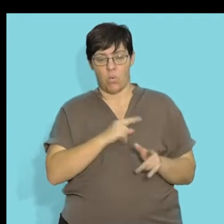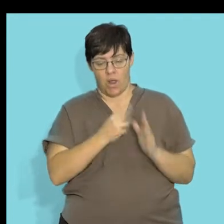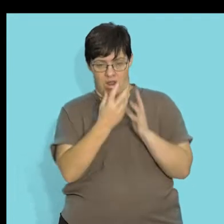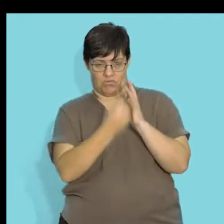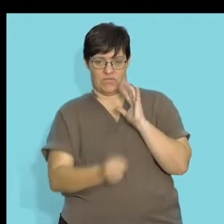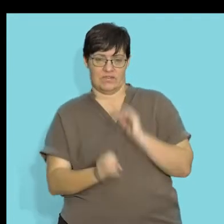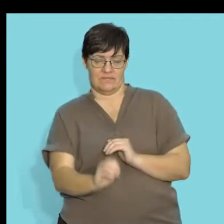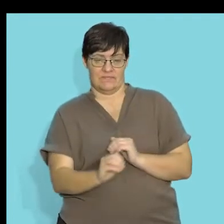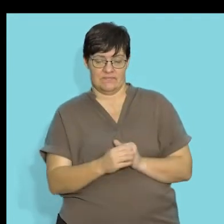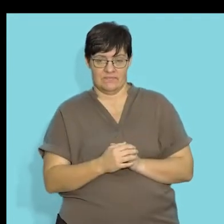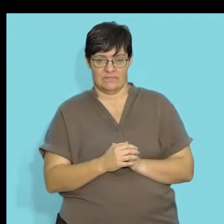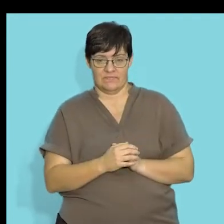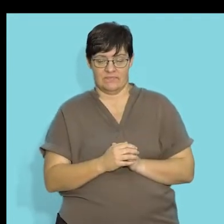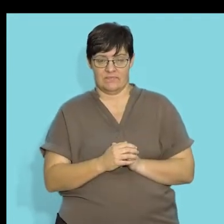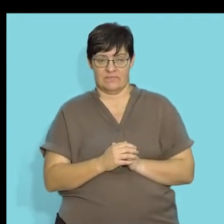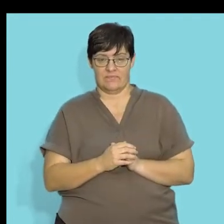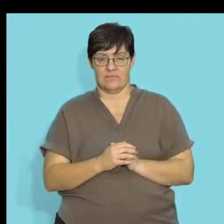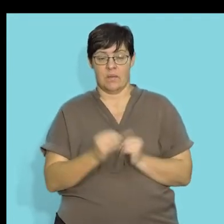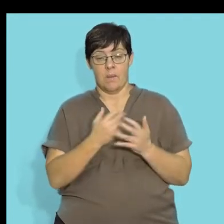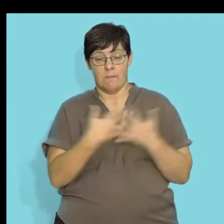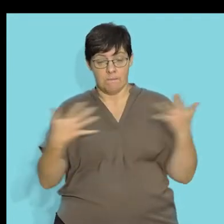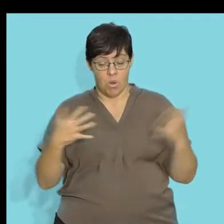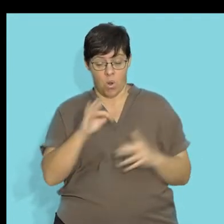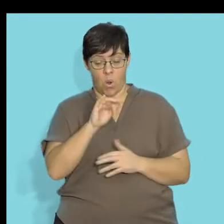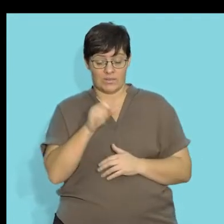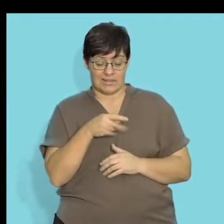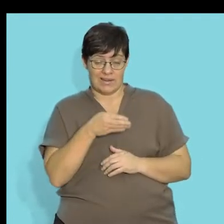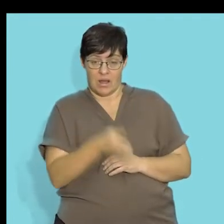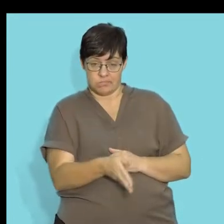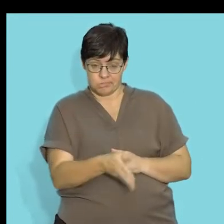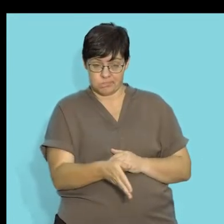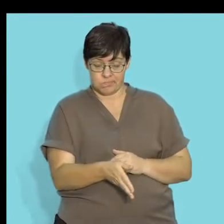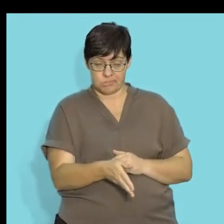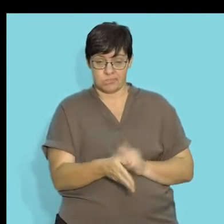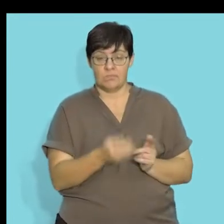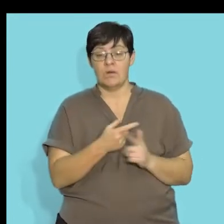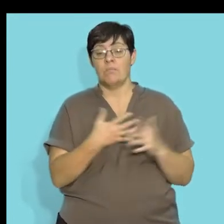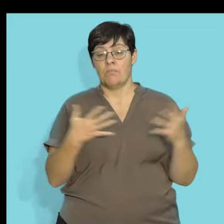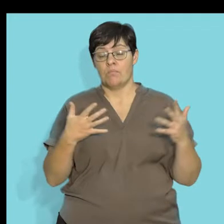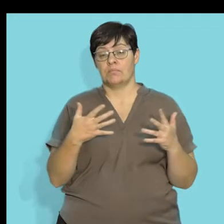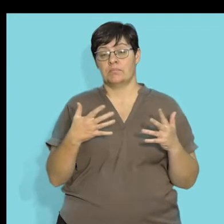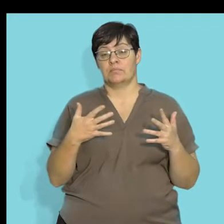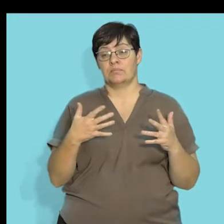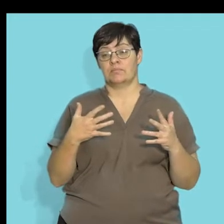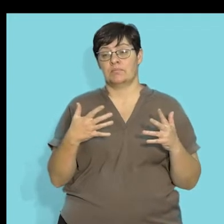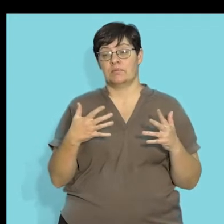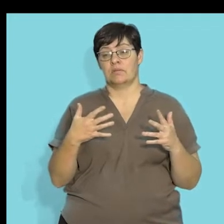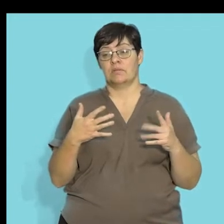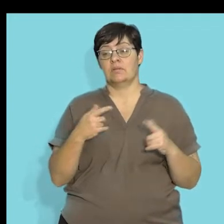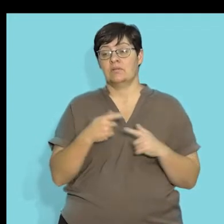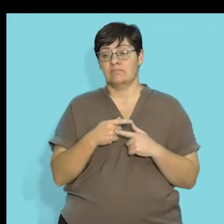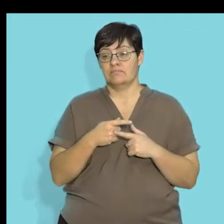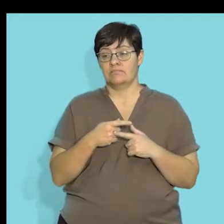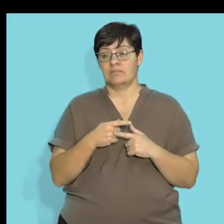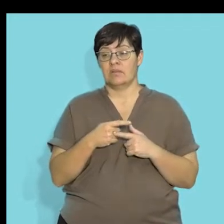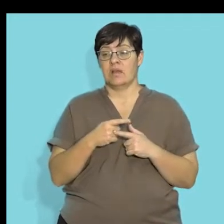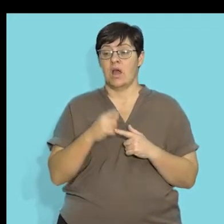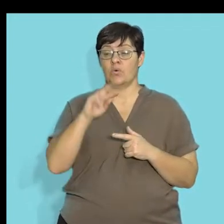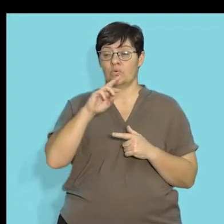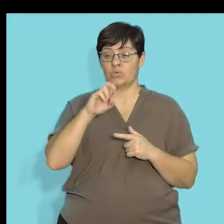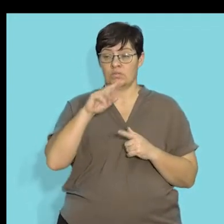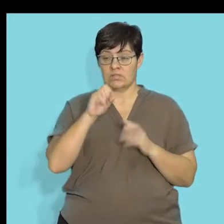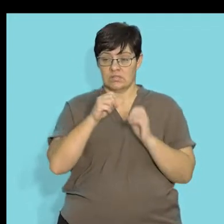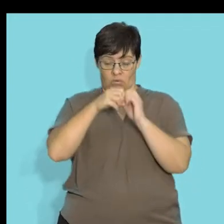due to gravity. The higher concentrations of auxins on the lower side will cause the